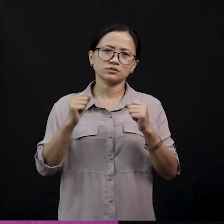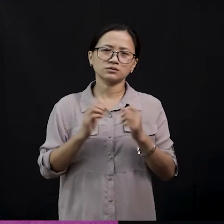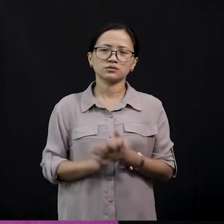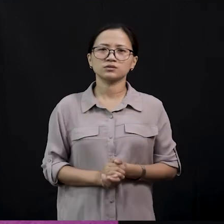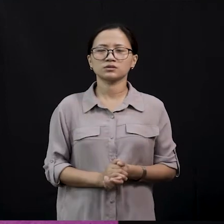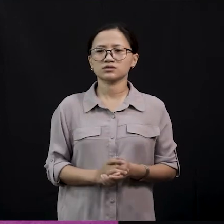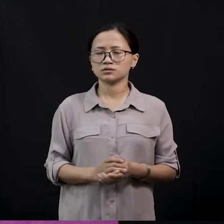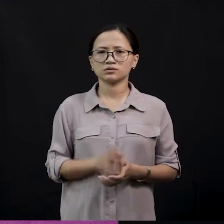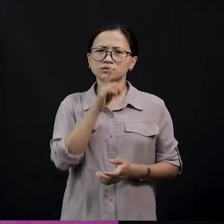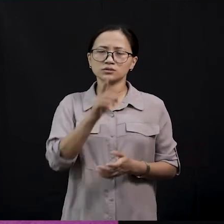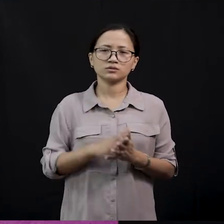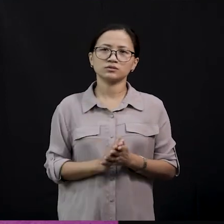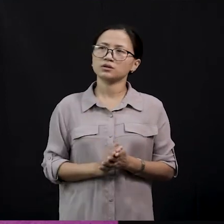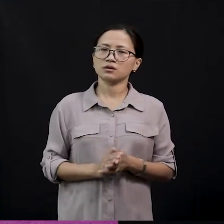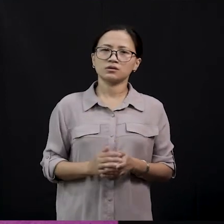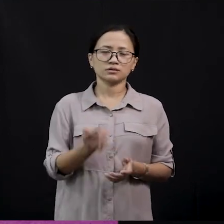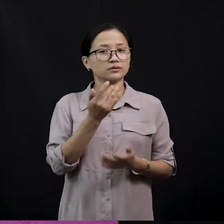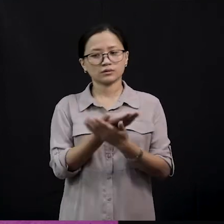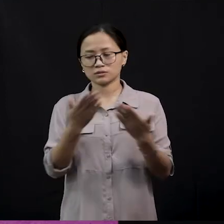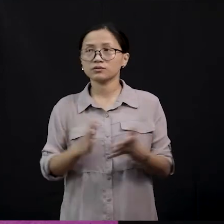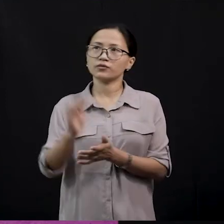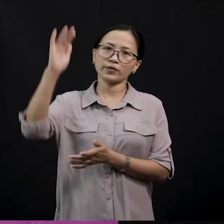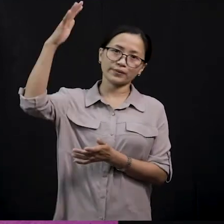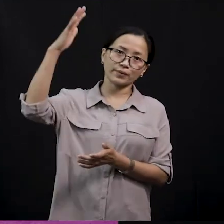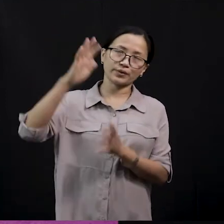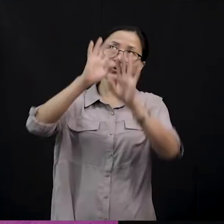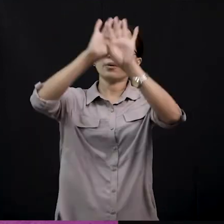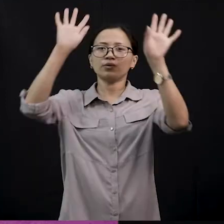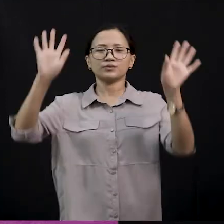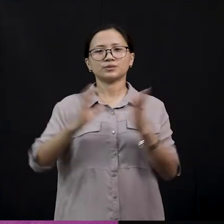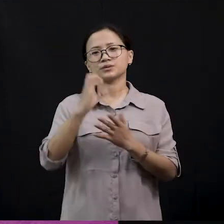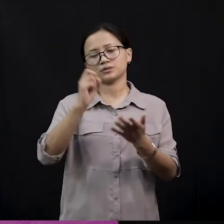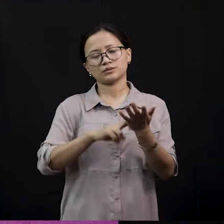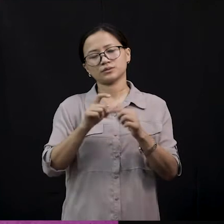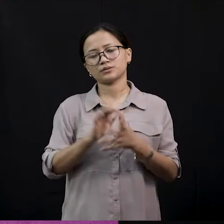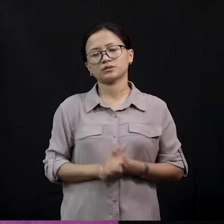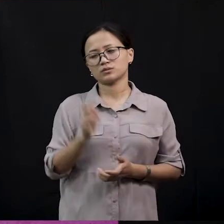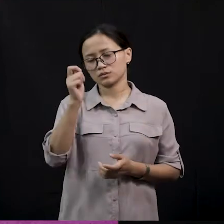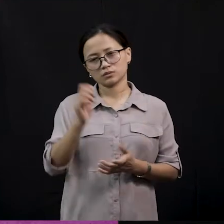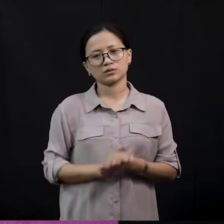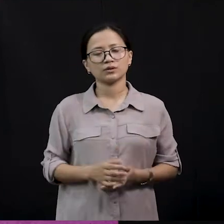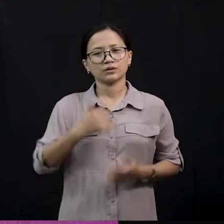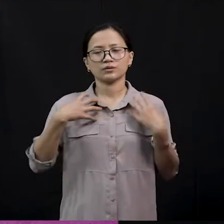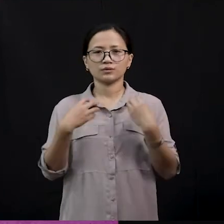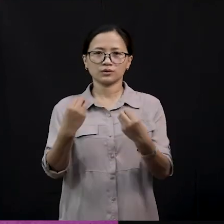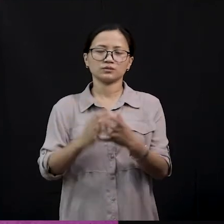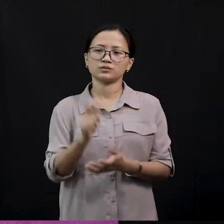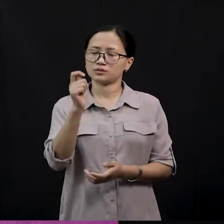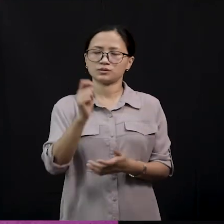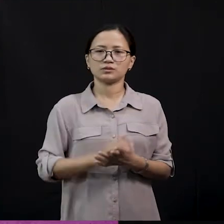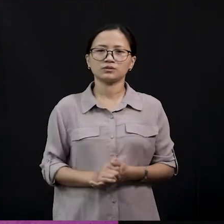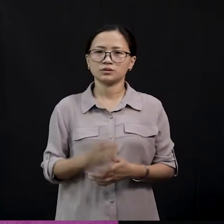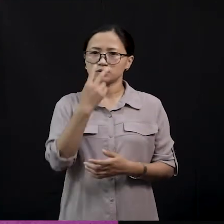in such kind of a weather condition. And yet, remember that the laborer or the worker is willing to work, and